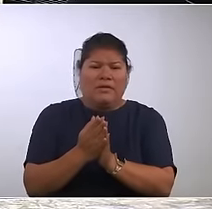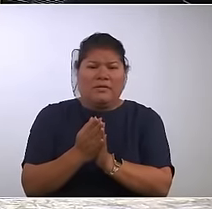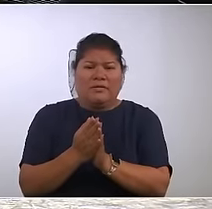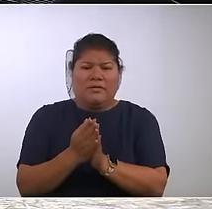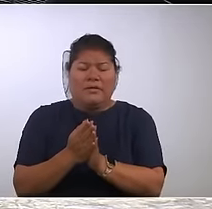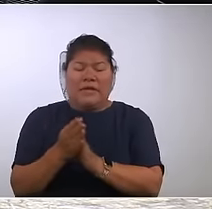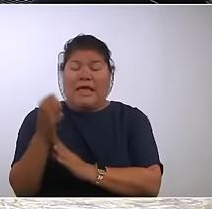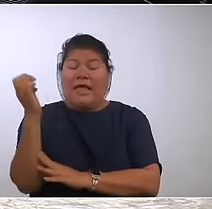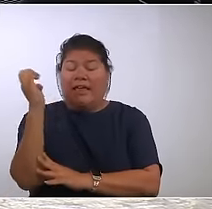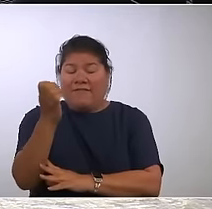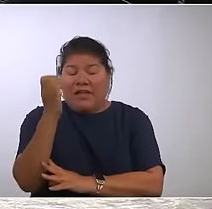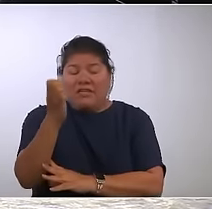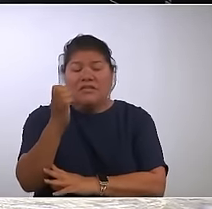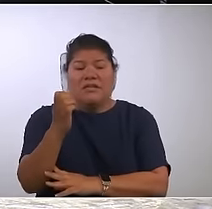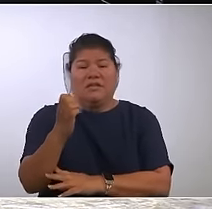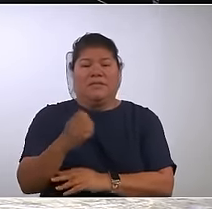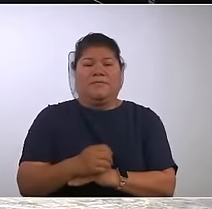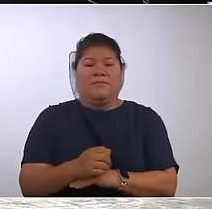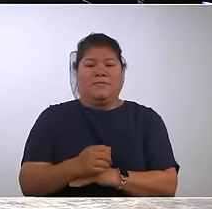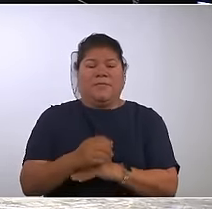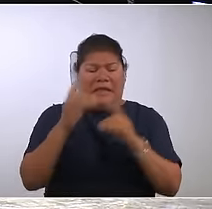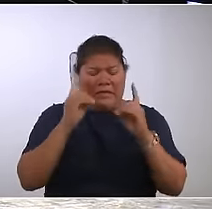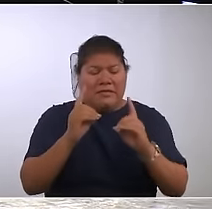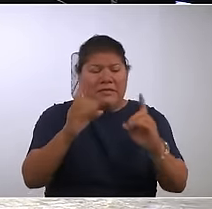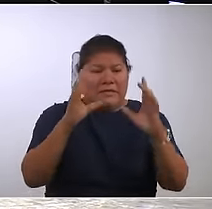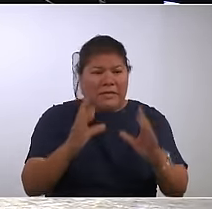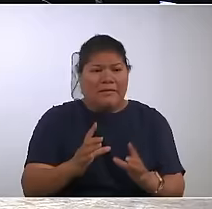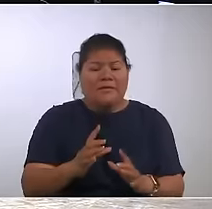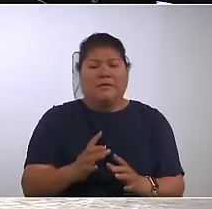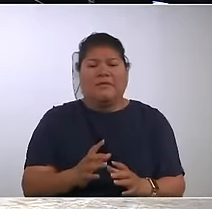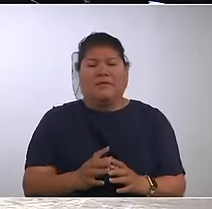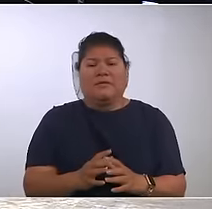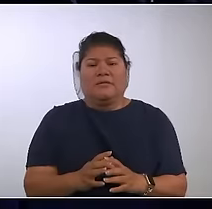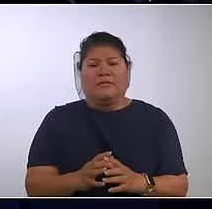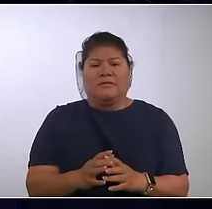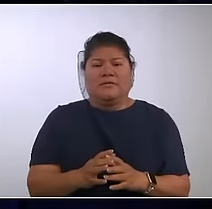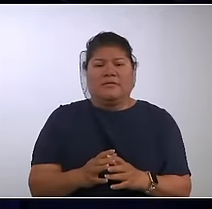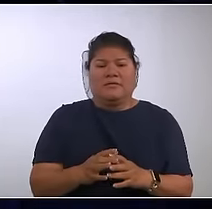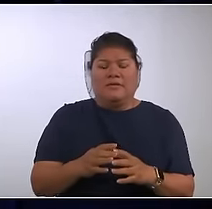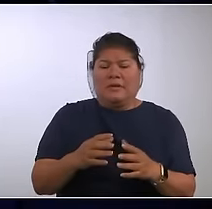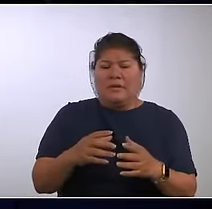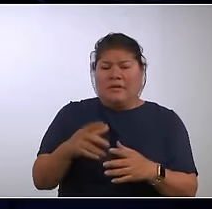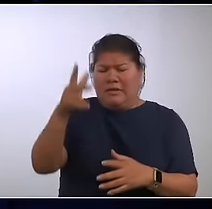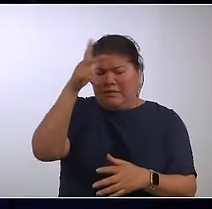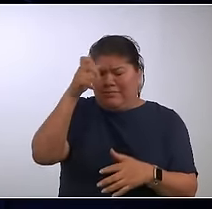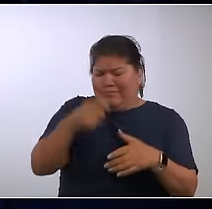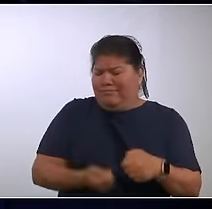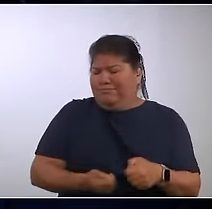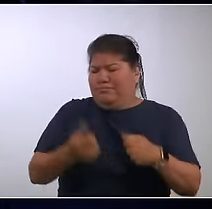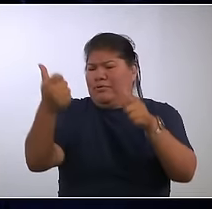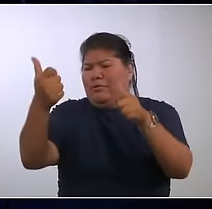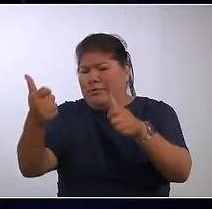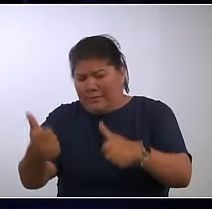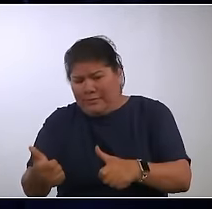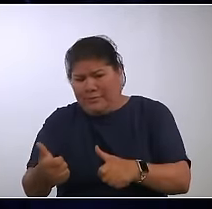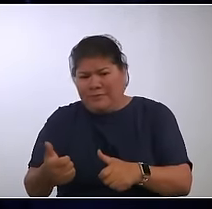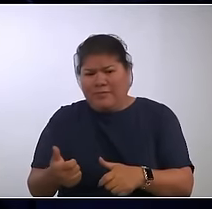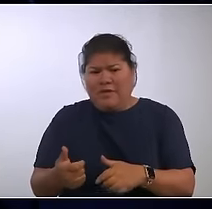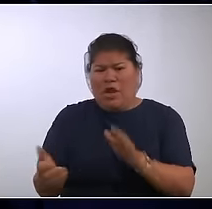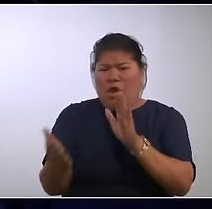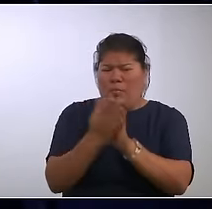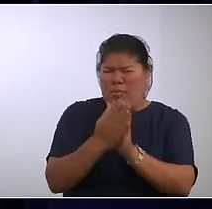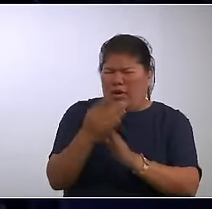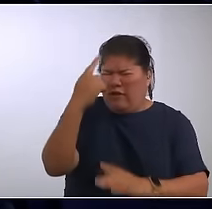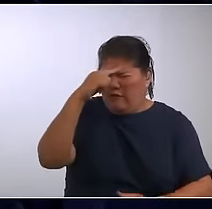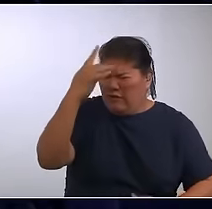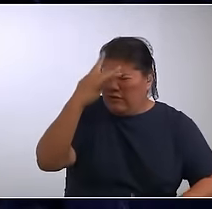praying, evangelizando, evangelizing, discipulando, discipling, echando fuera demonios, casting out demons, orando por